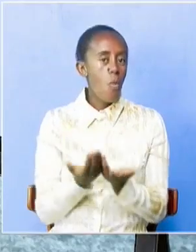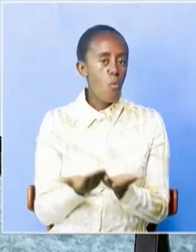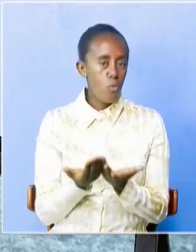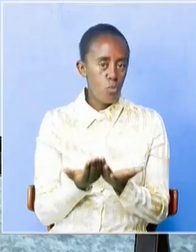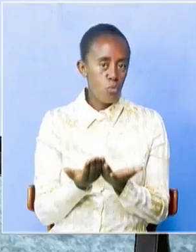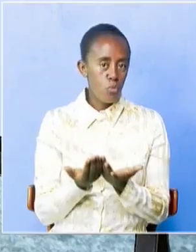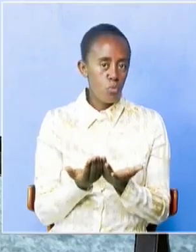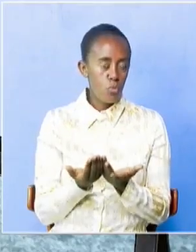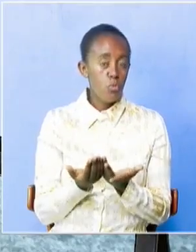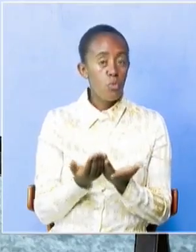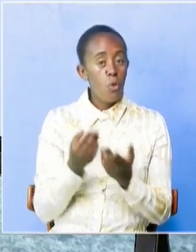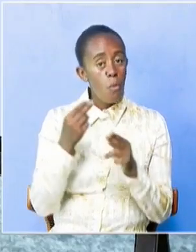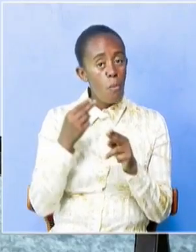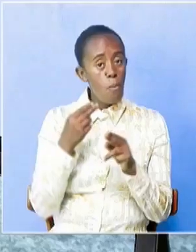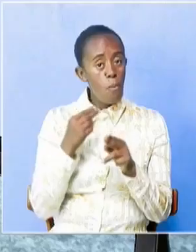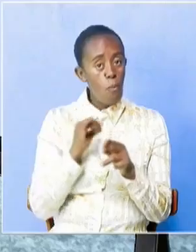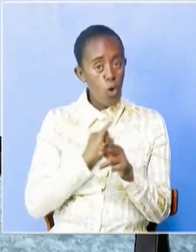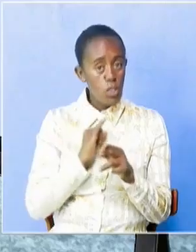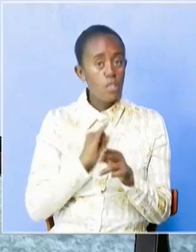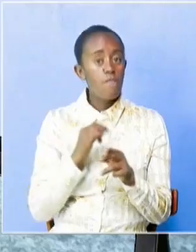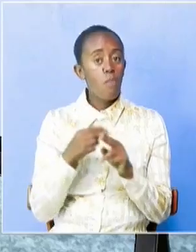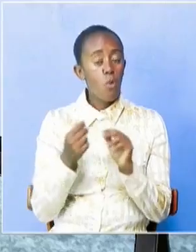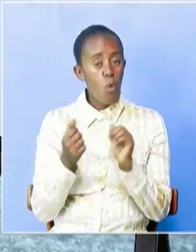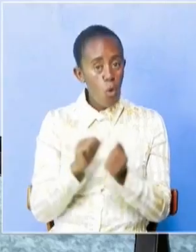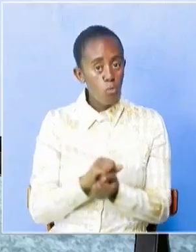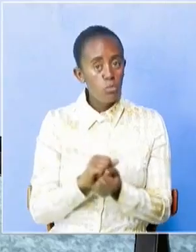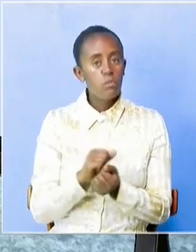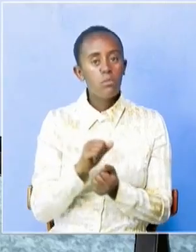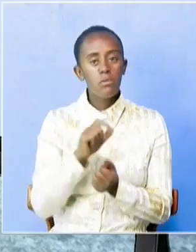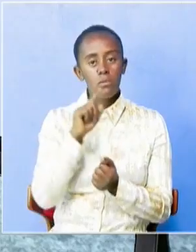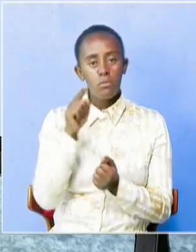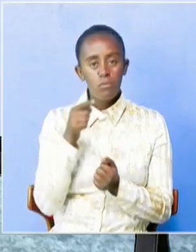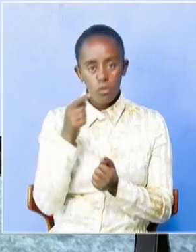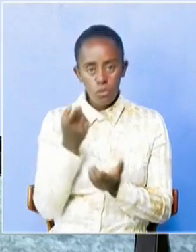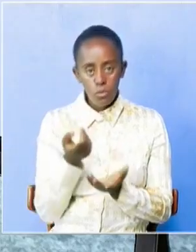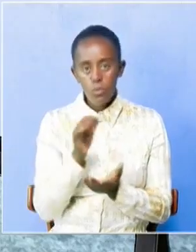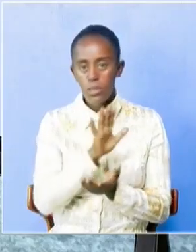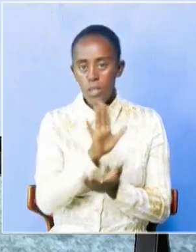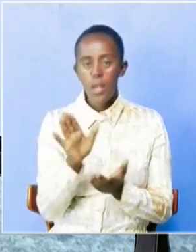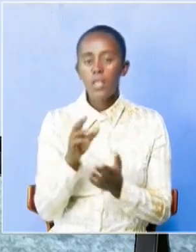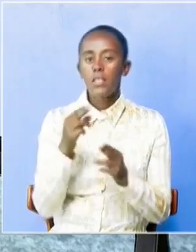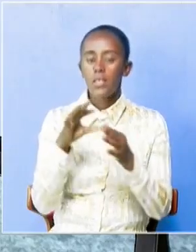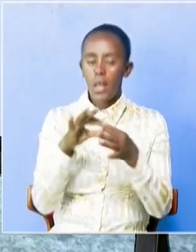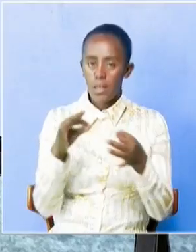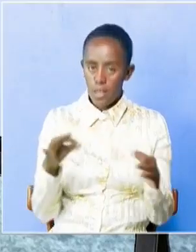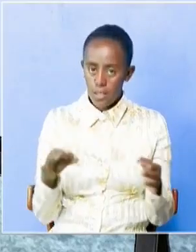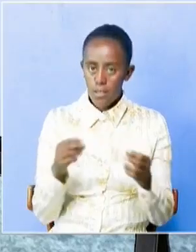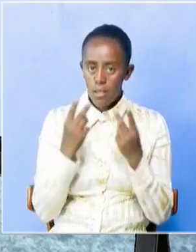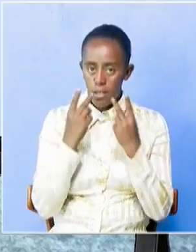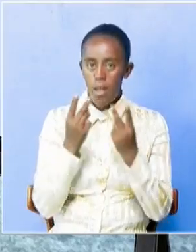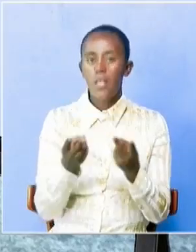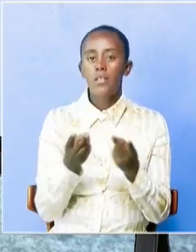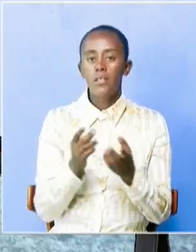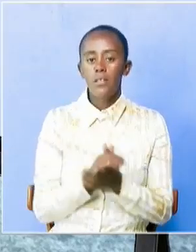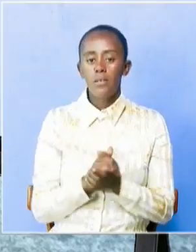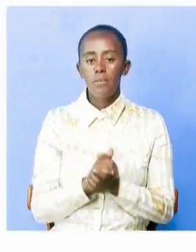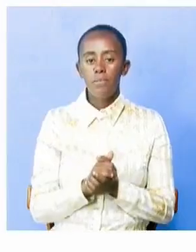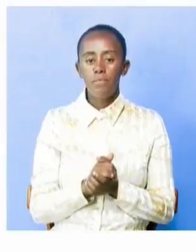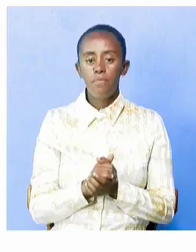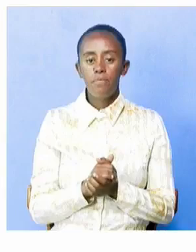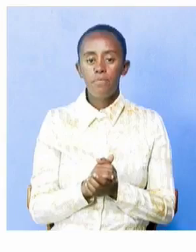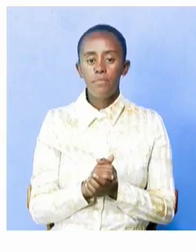possessive pronouns need apostrophes in their sentences? Let's see it. Let's see it together.